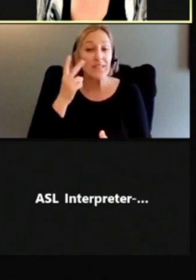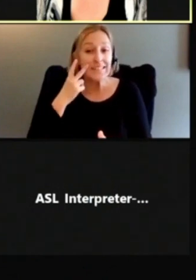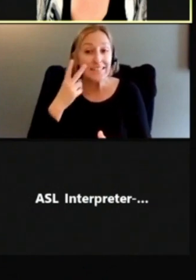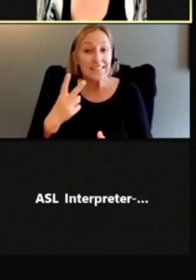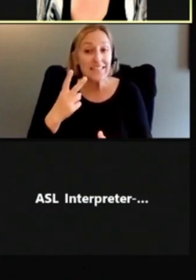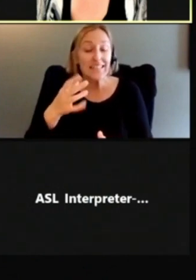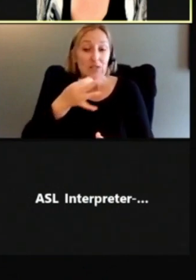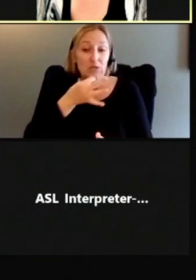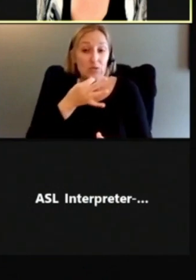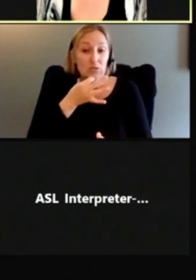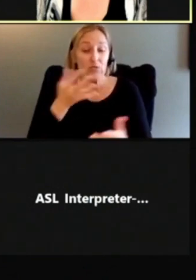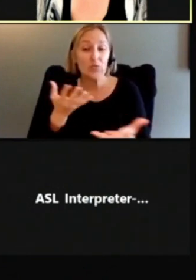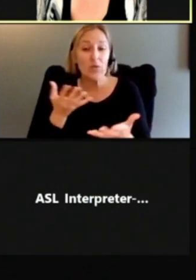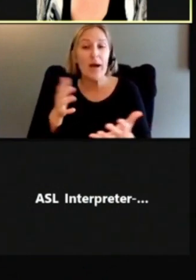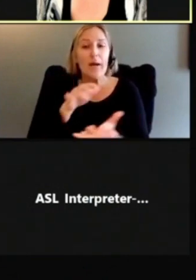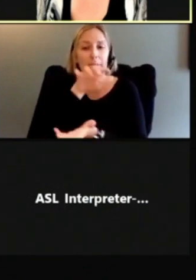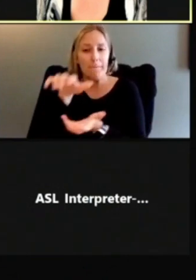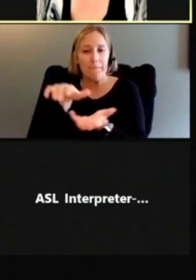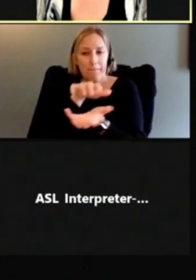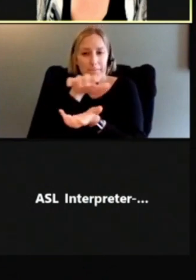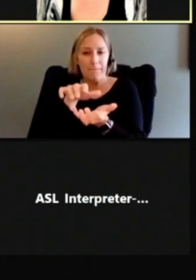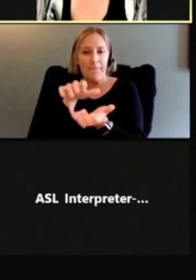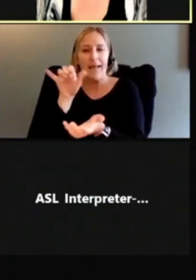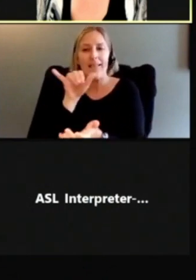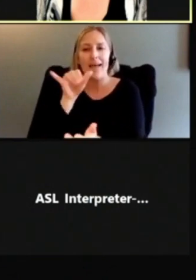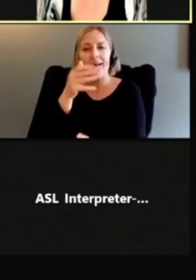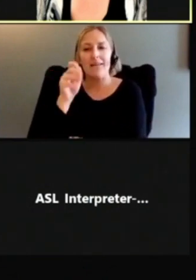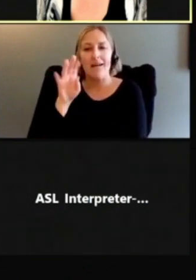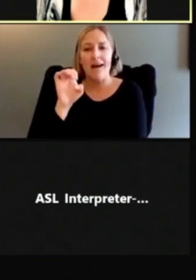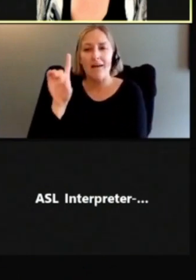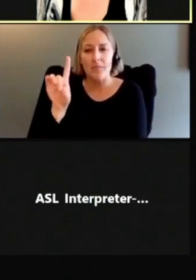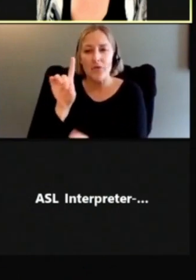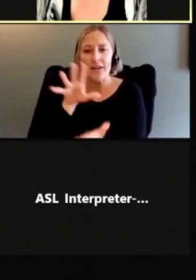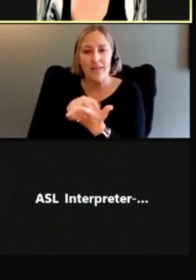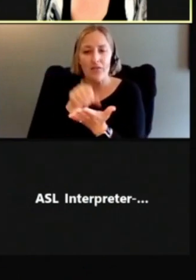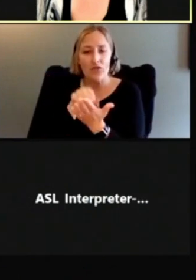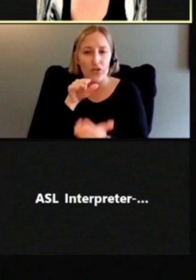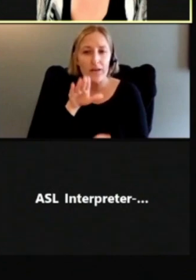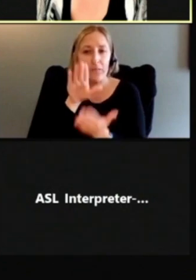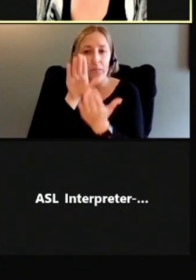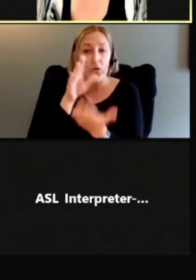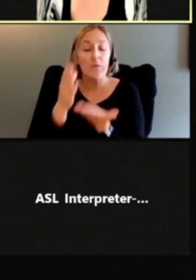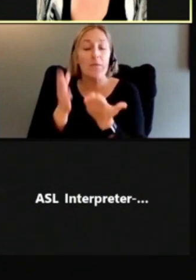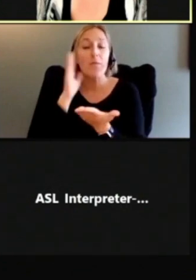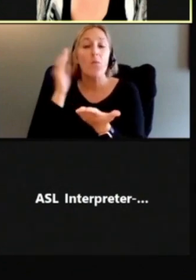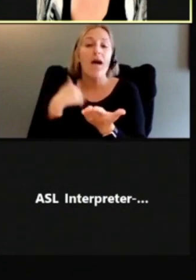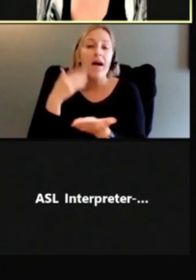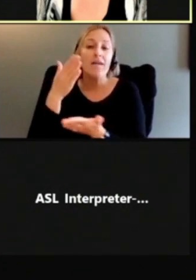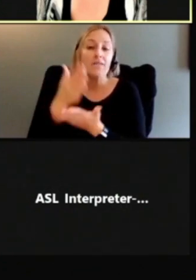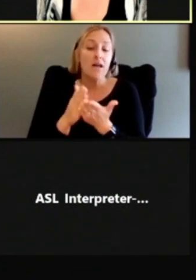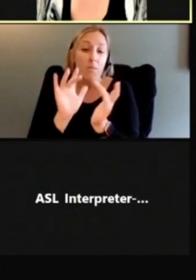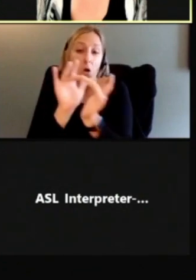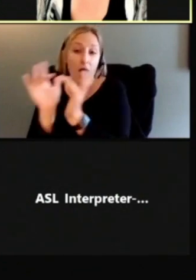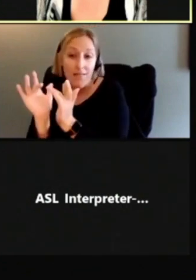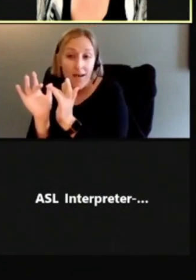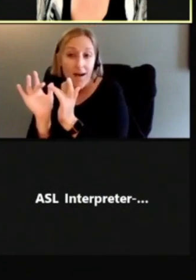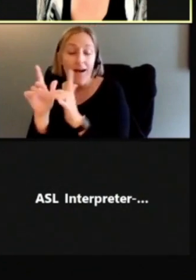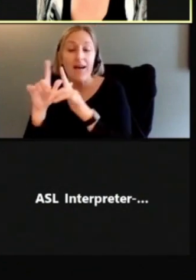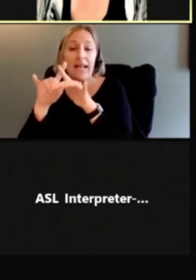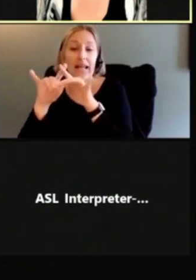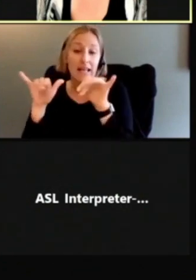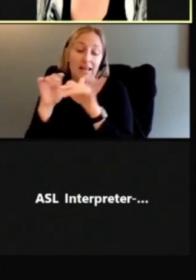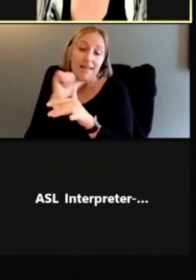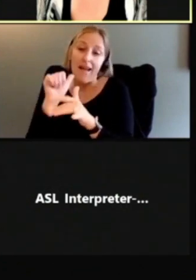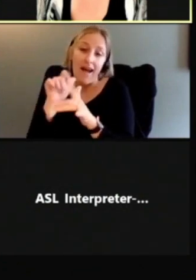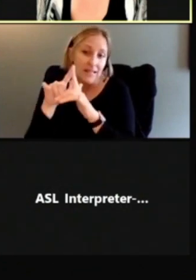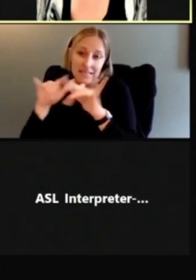a blended learning approach, where you're going to have maybe some online asynchronous